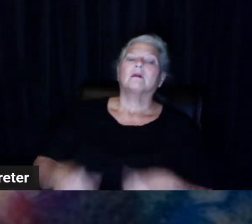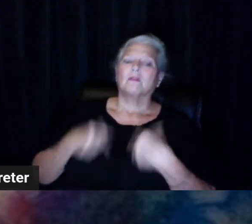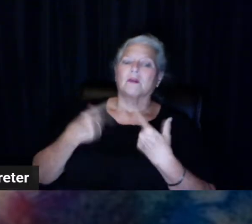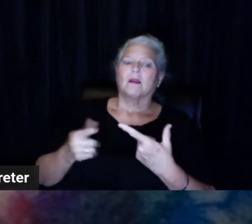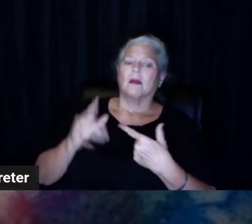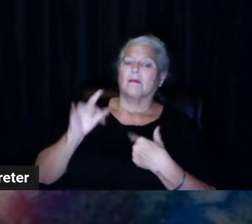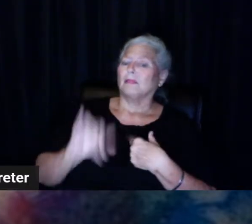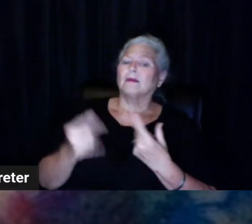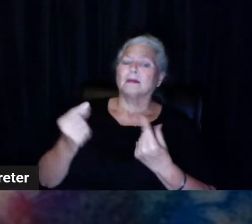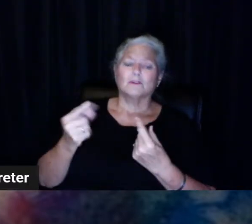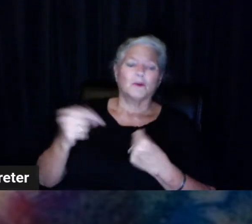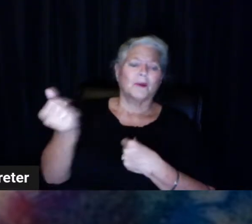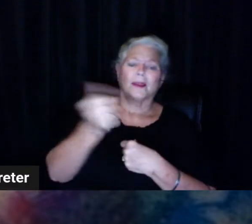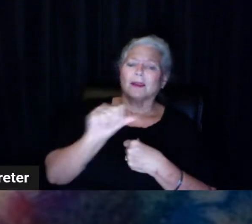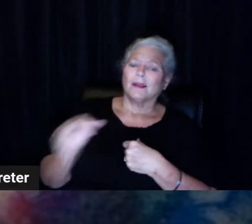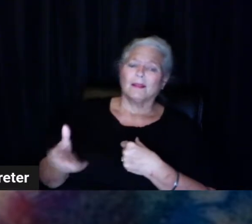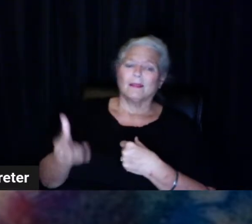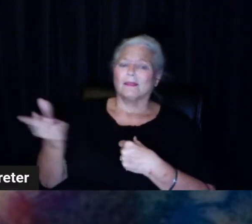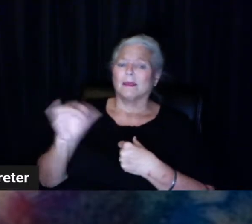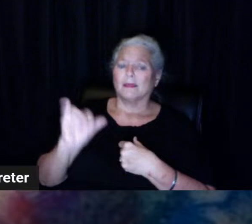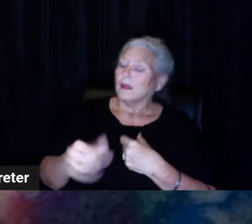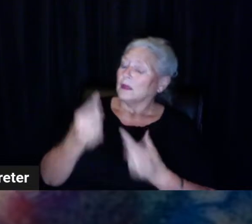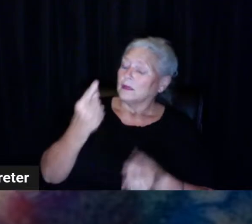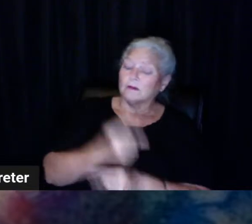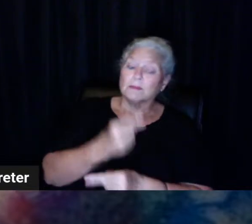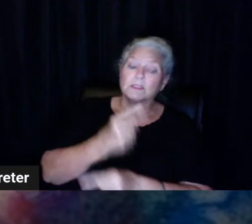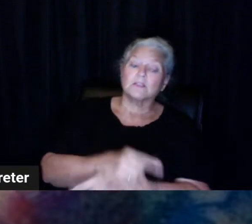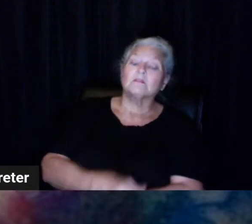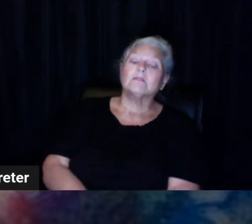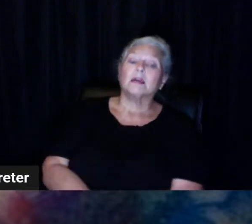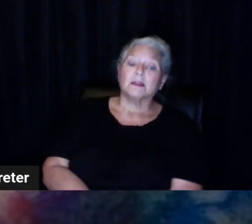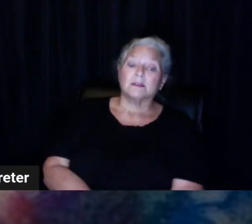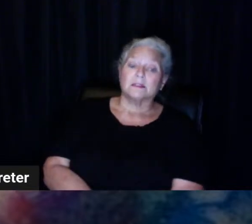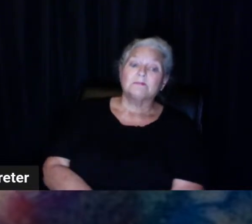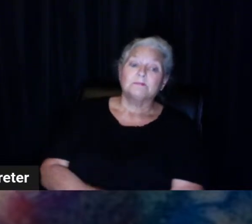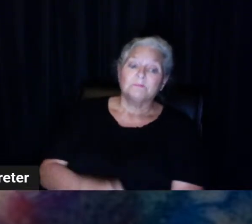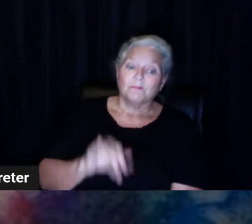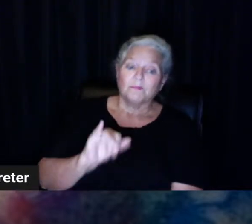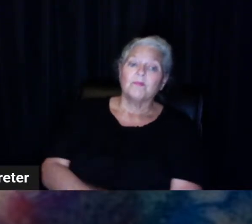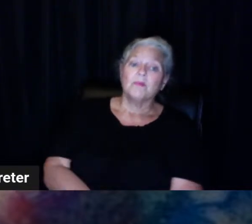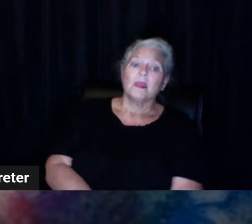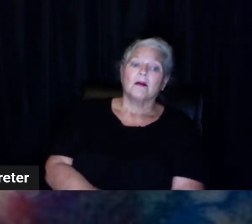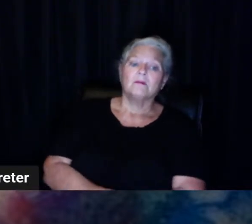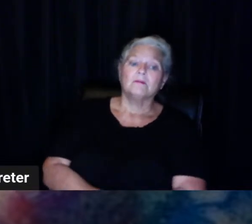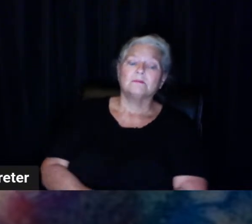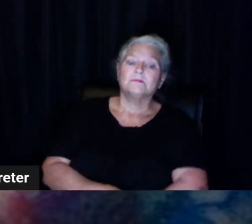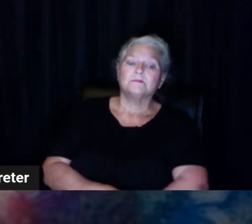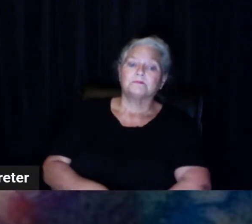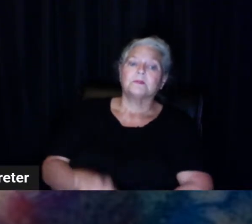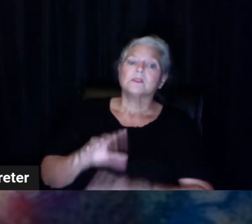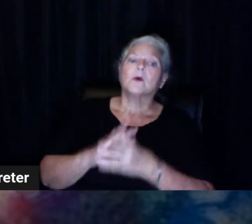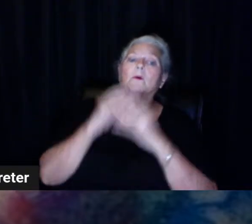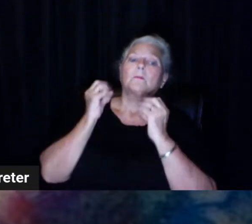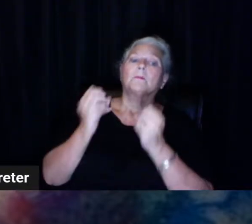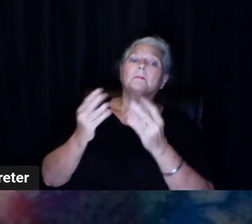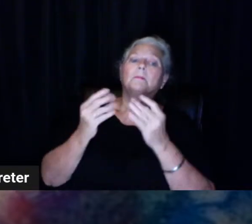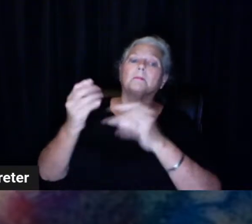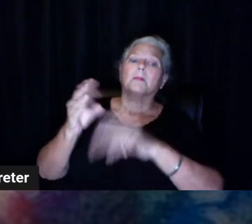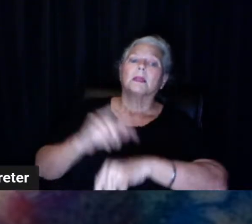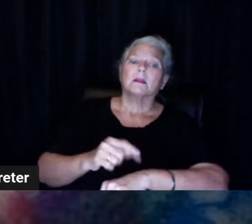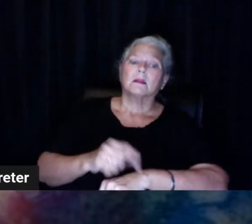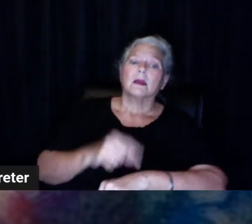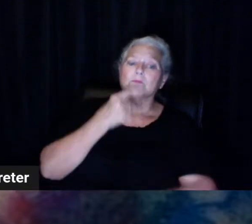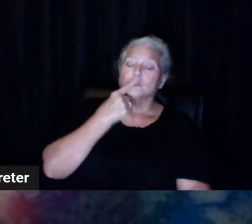everything that they want to do. Am I right, Miss Diane? You're absolutely right. So a lot of times, if you say the